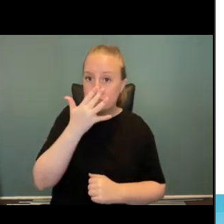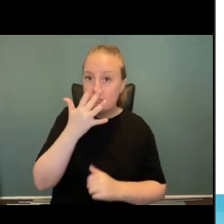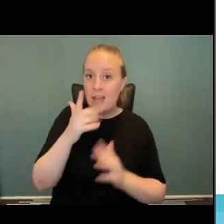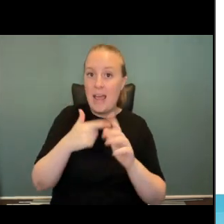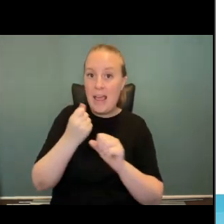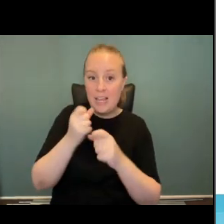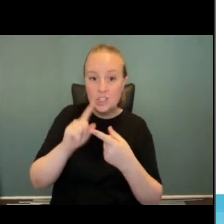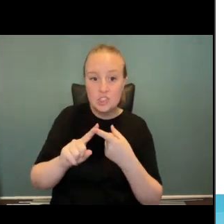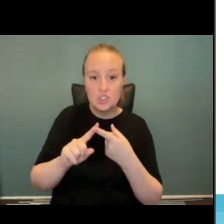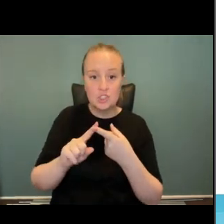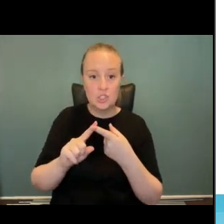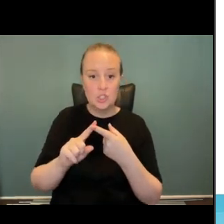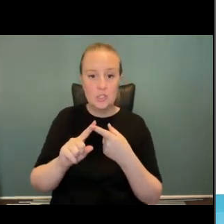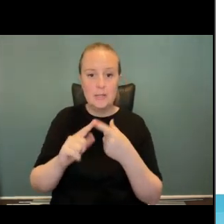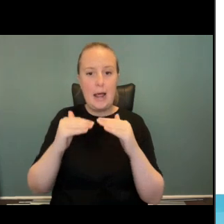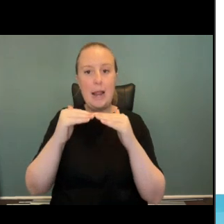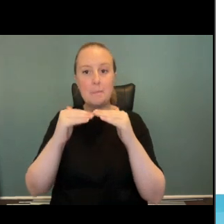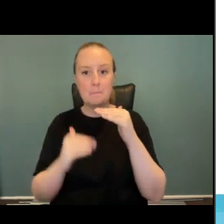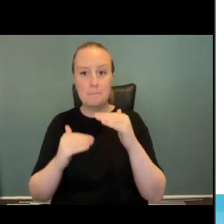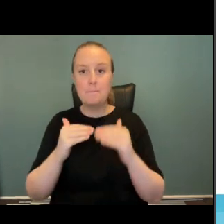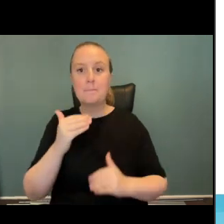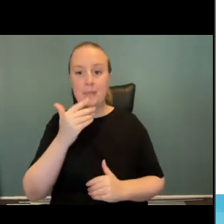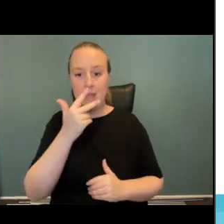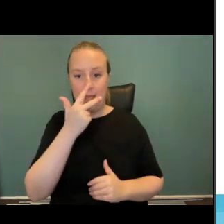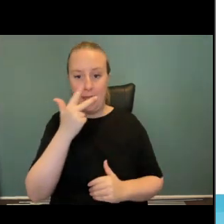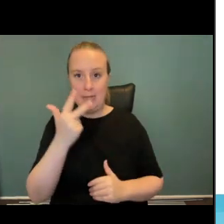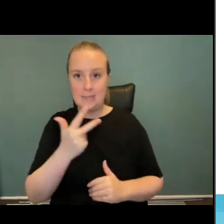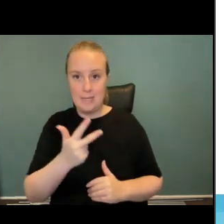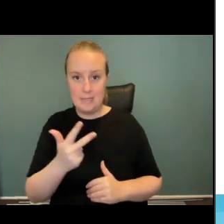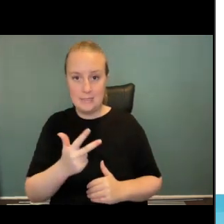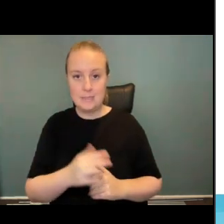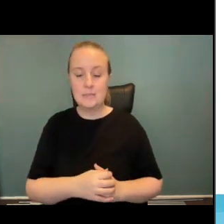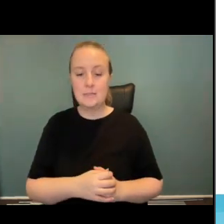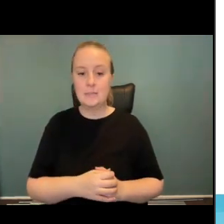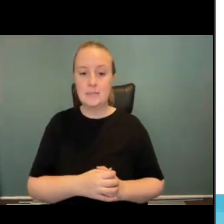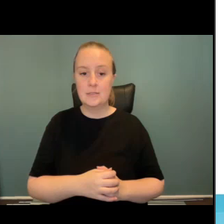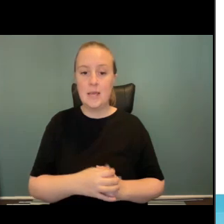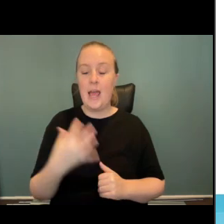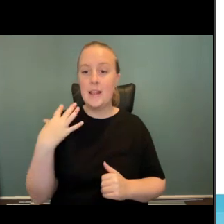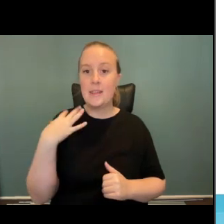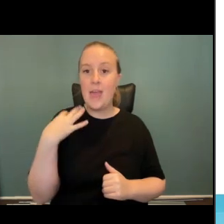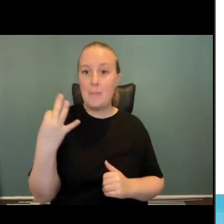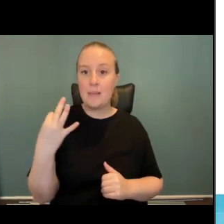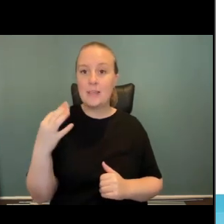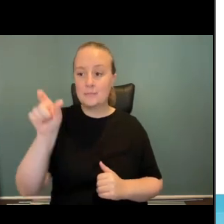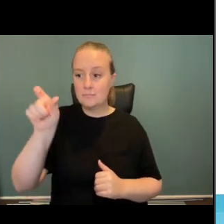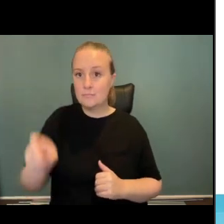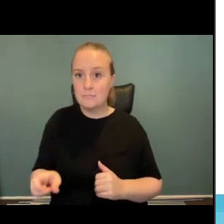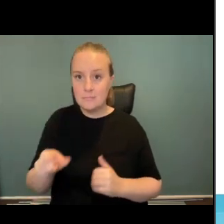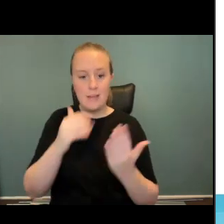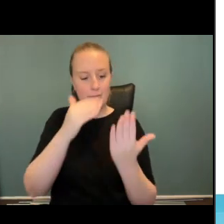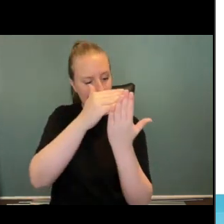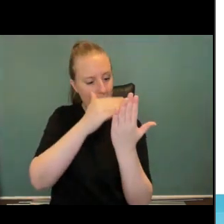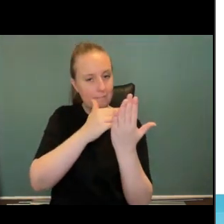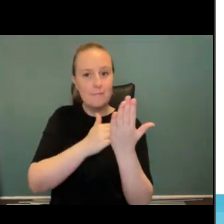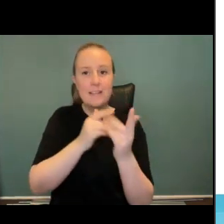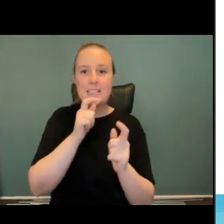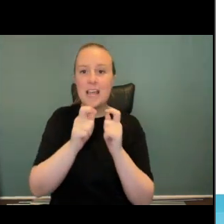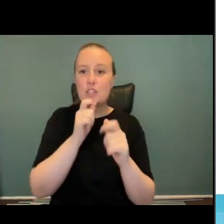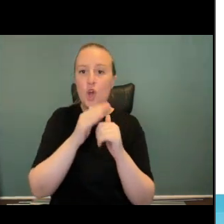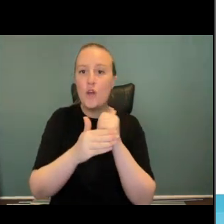to that, but that's another webinar. And the applicant meets the merits test. So again, it needs to have